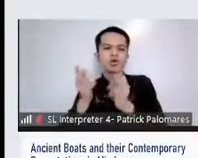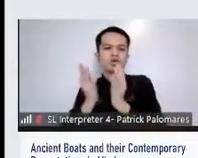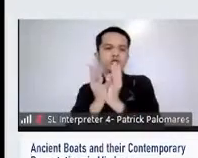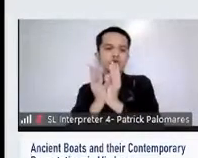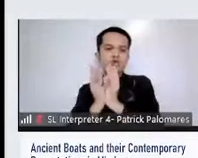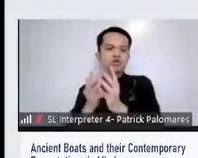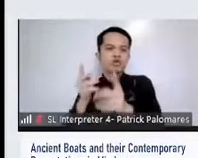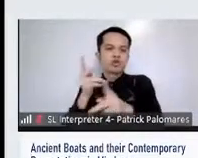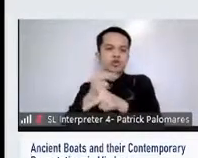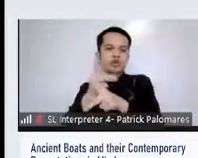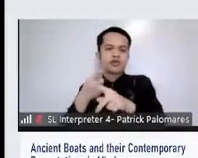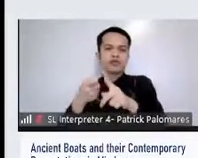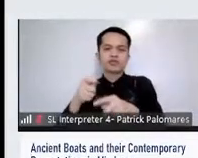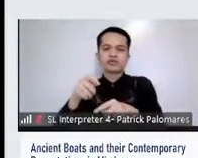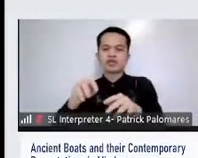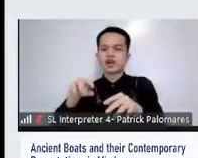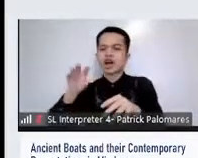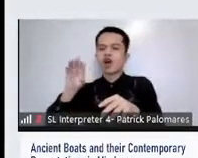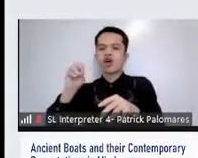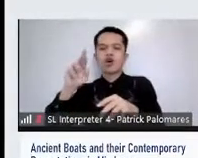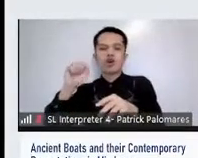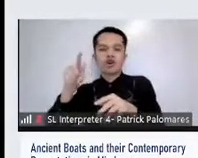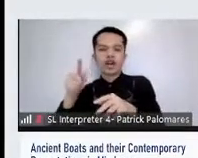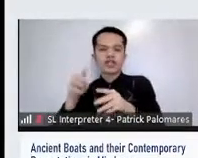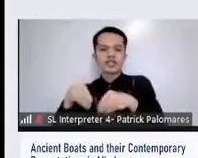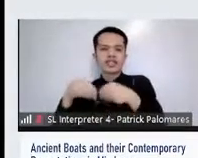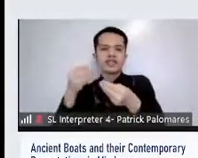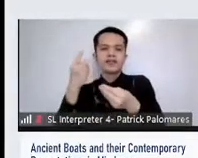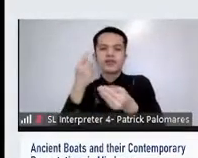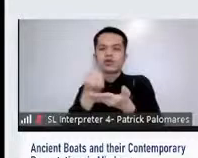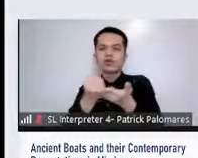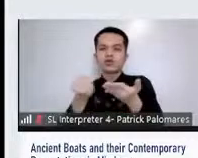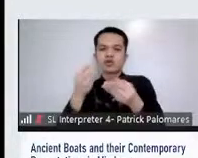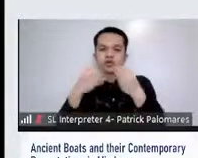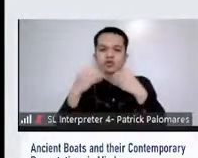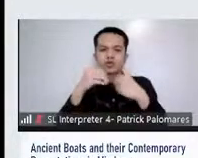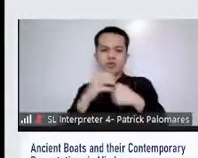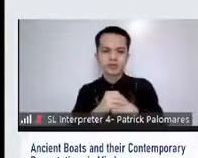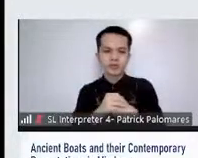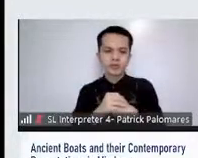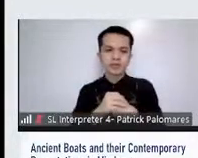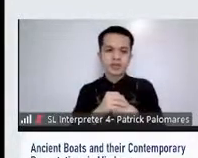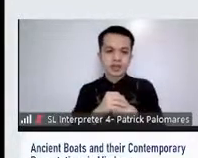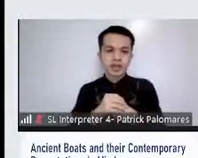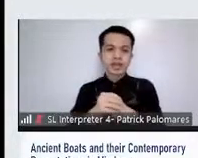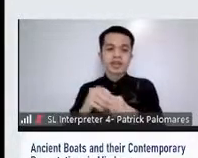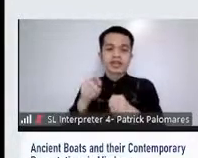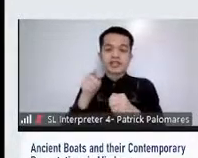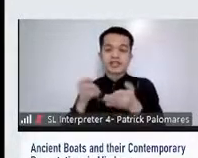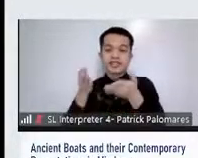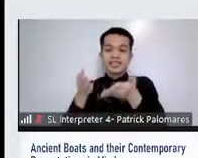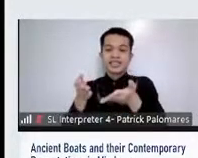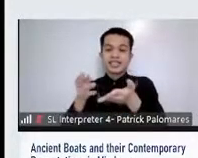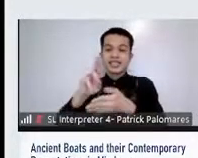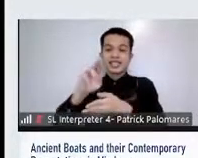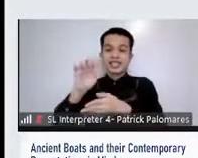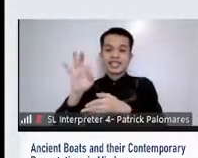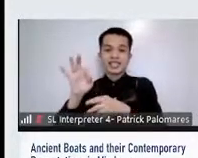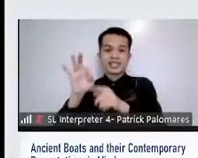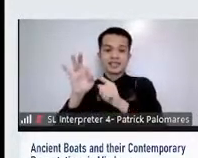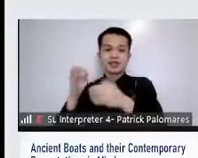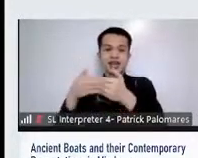reefs, which also serve as their source of food. The exposed part of the reef or a nearby beach